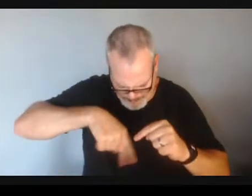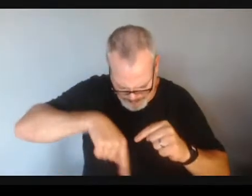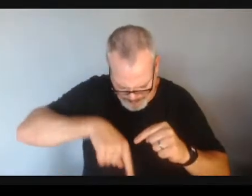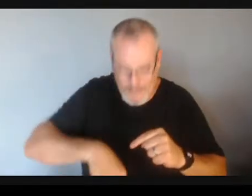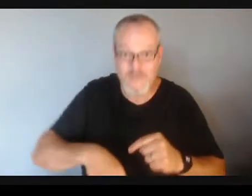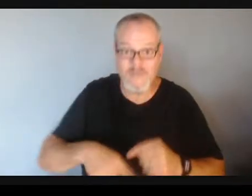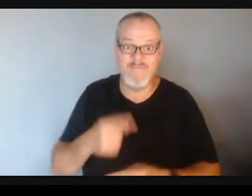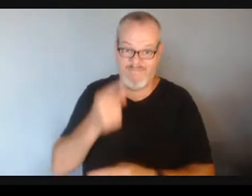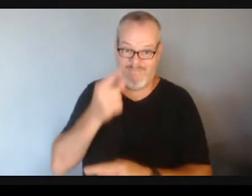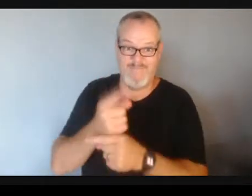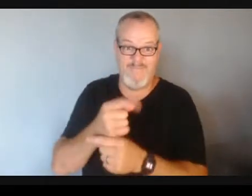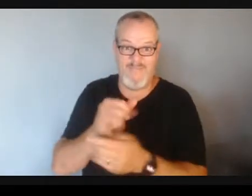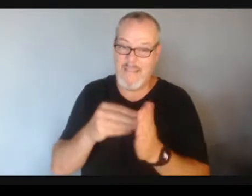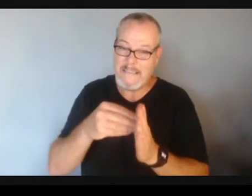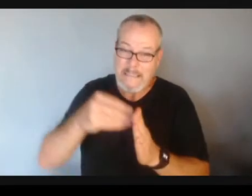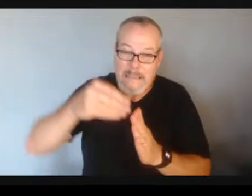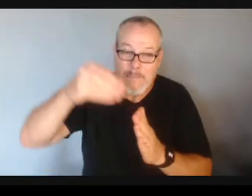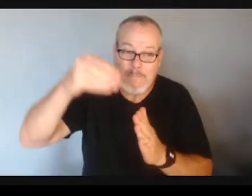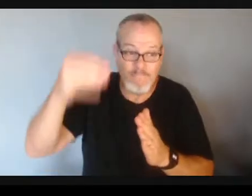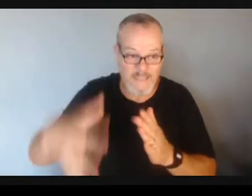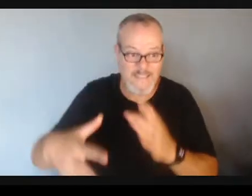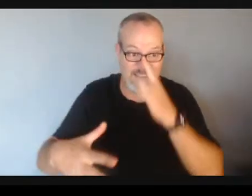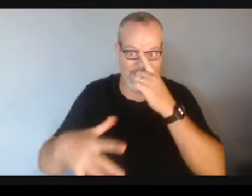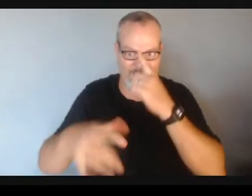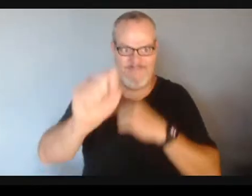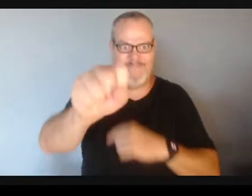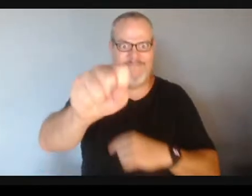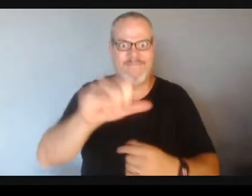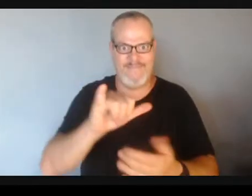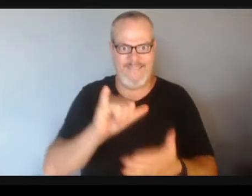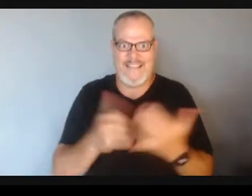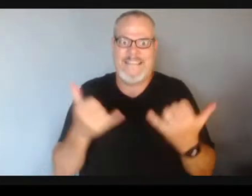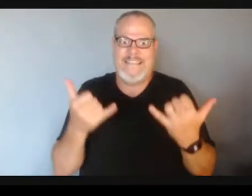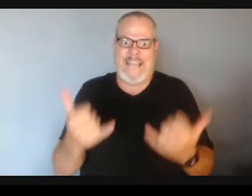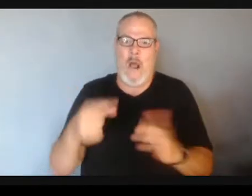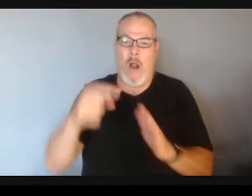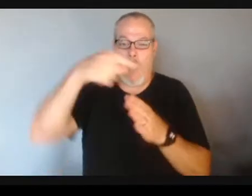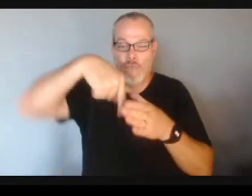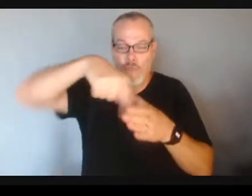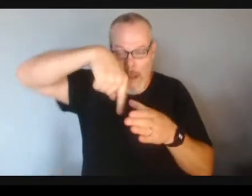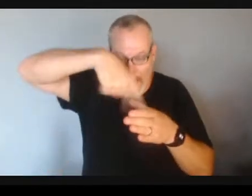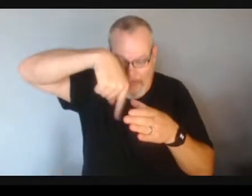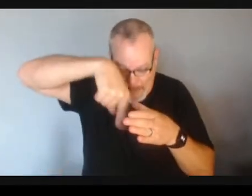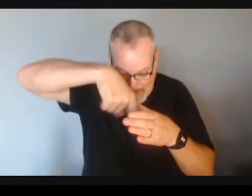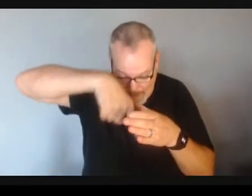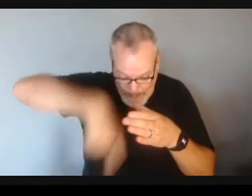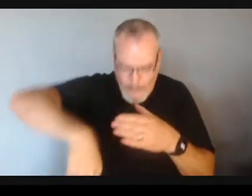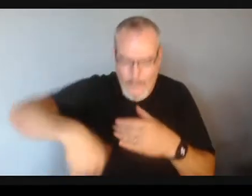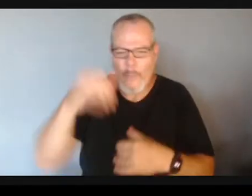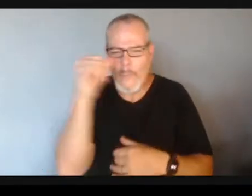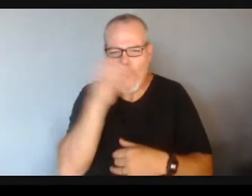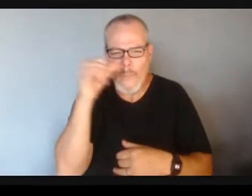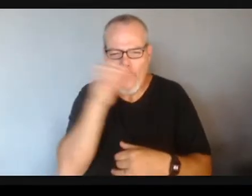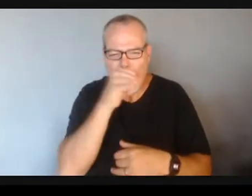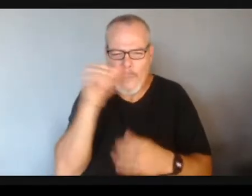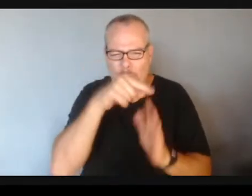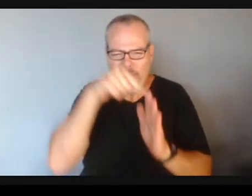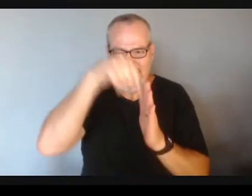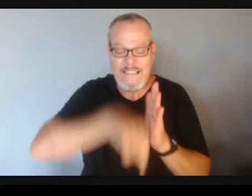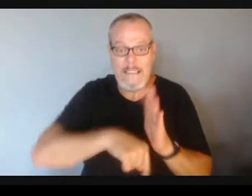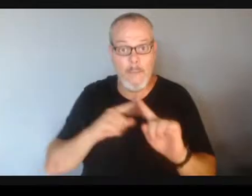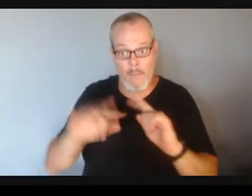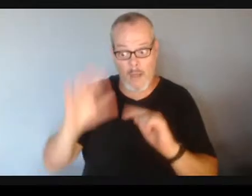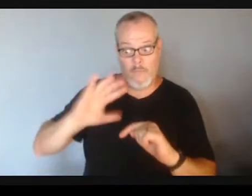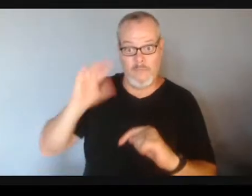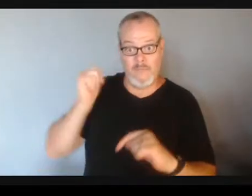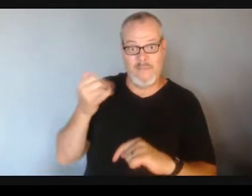expensive project to put a borehole that far down nowadays. But in 73 they did. Mm-hmm.